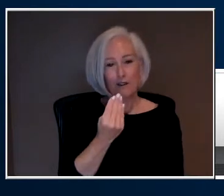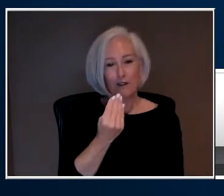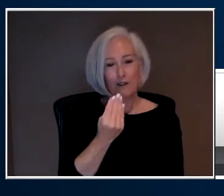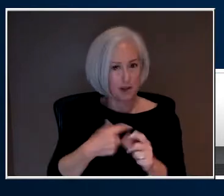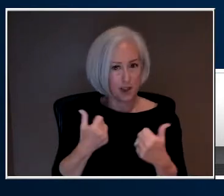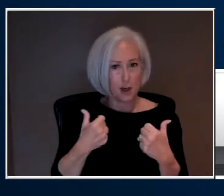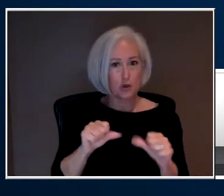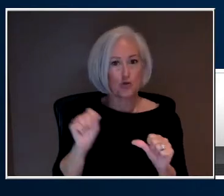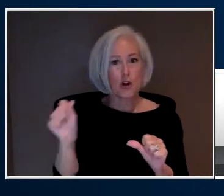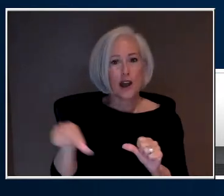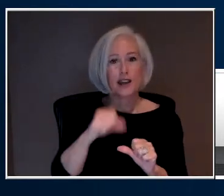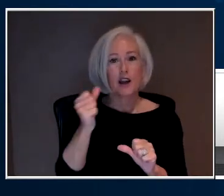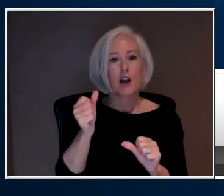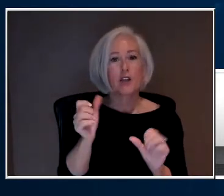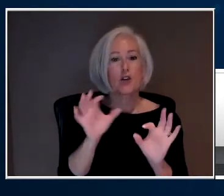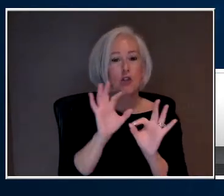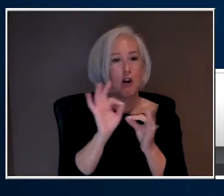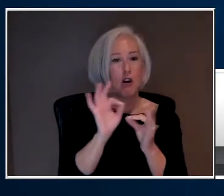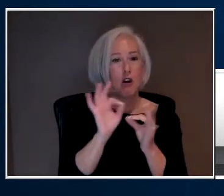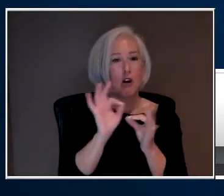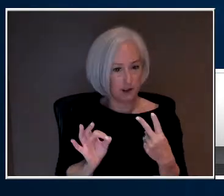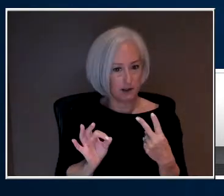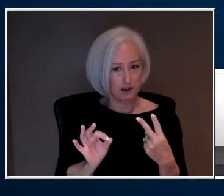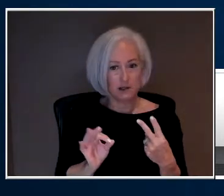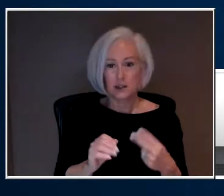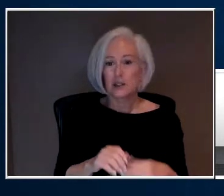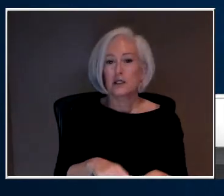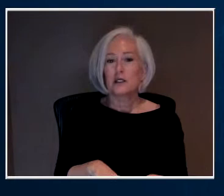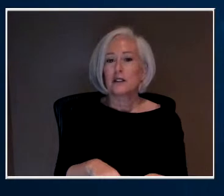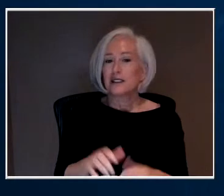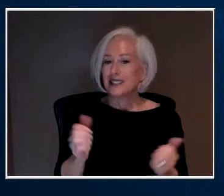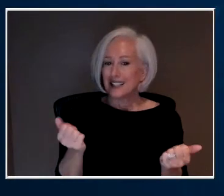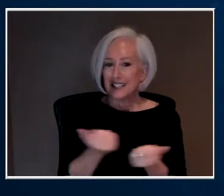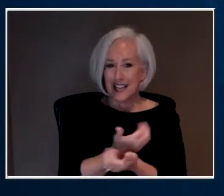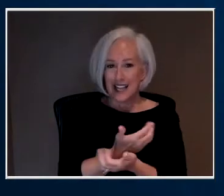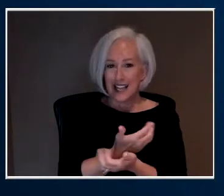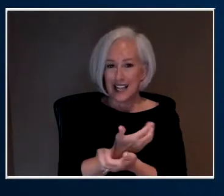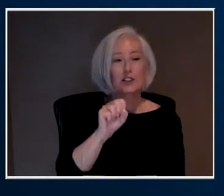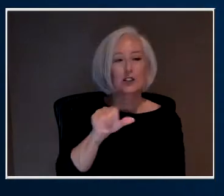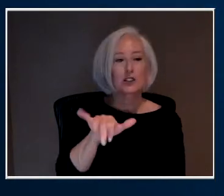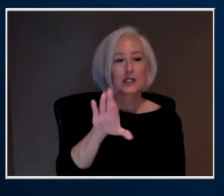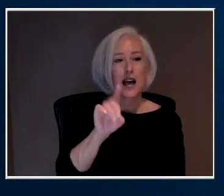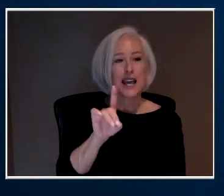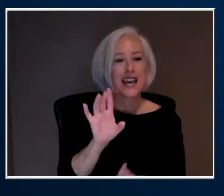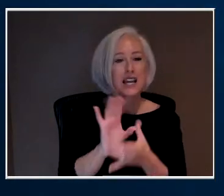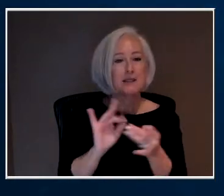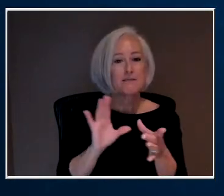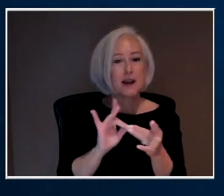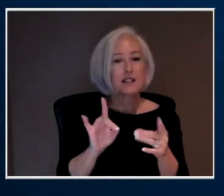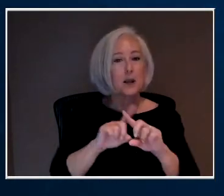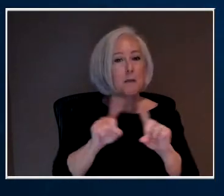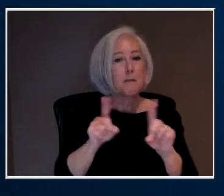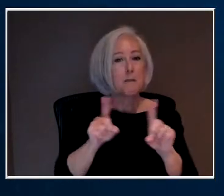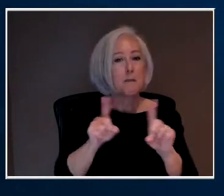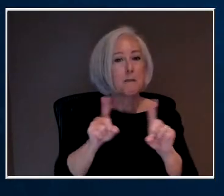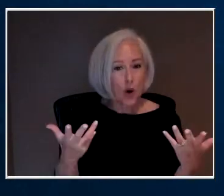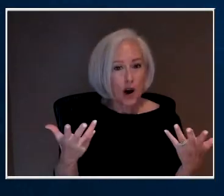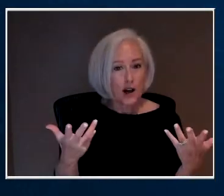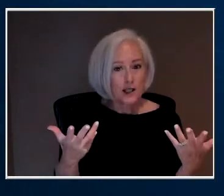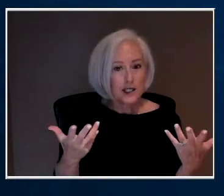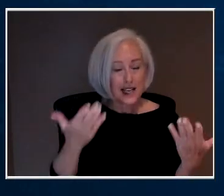measures and all those that Dr. Syed was talking about. The problem was I had no idea that it was my